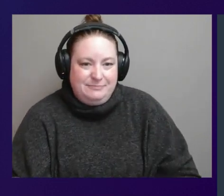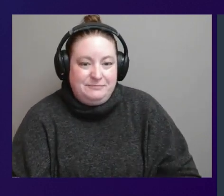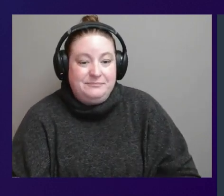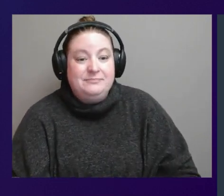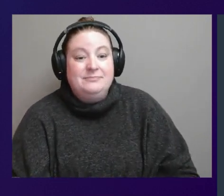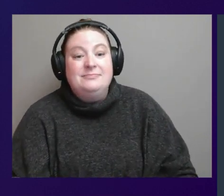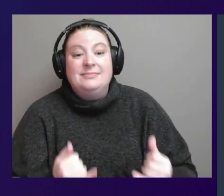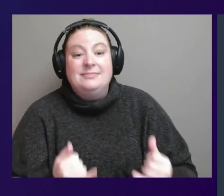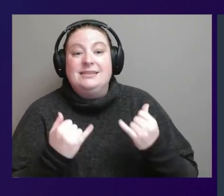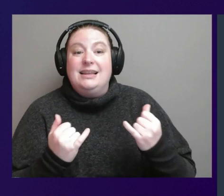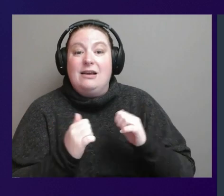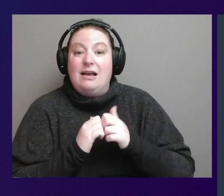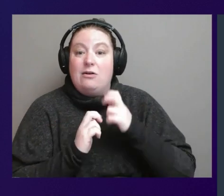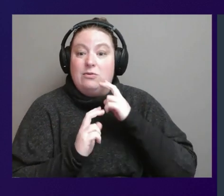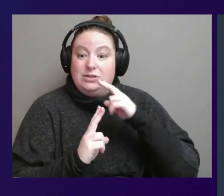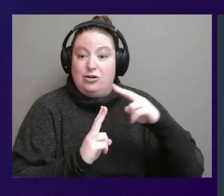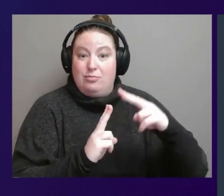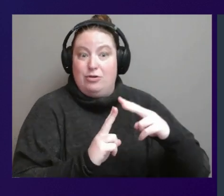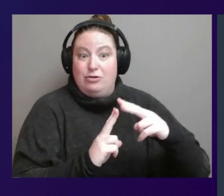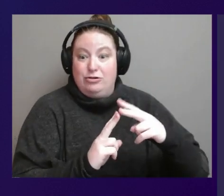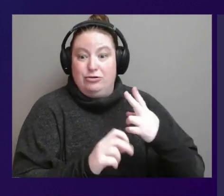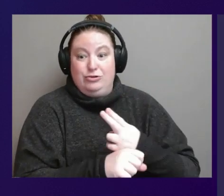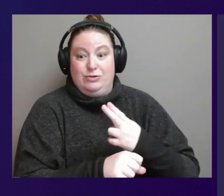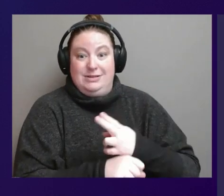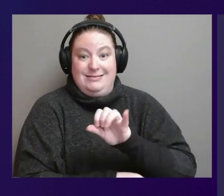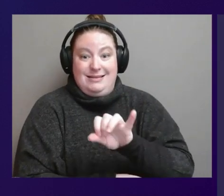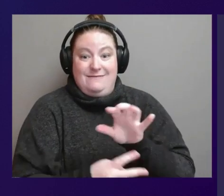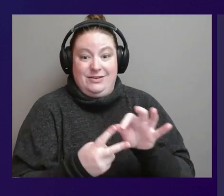partners, Commvault, is using this feature.